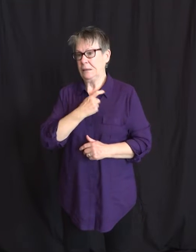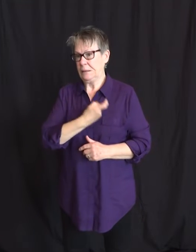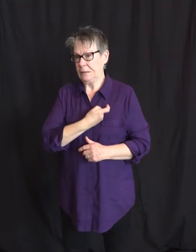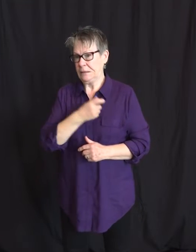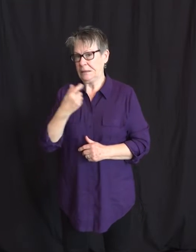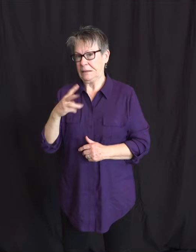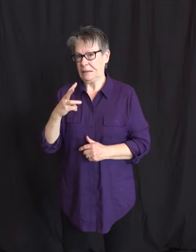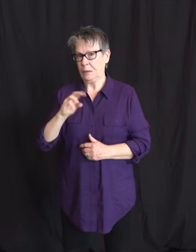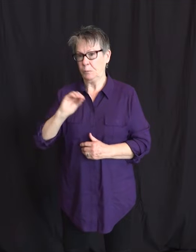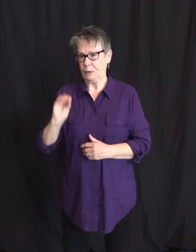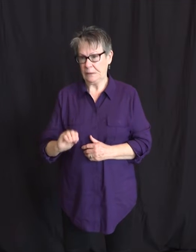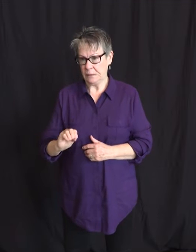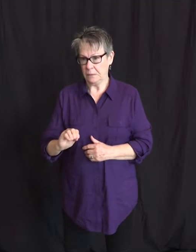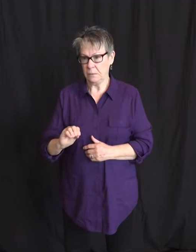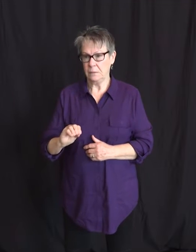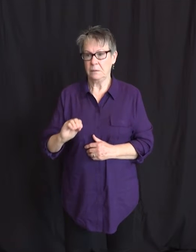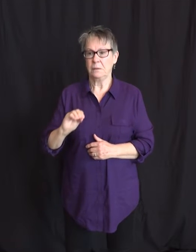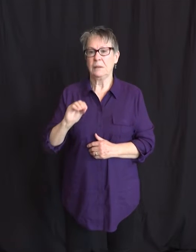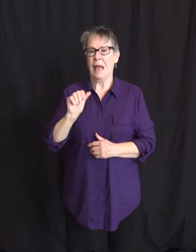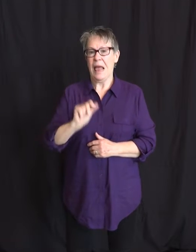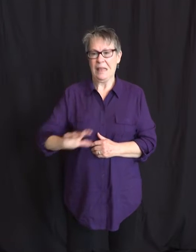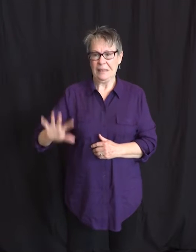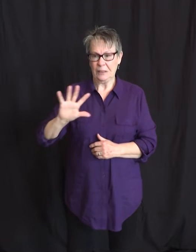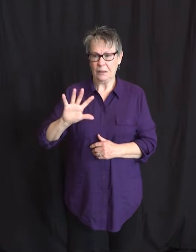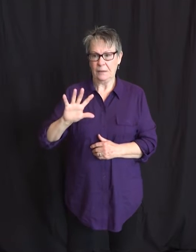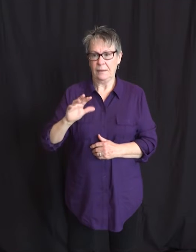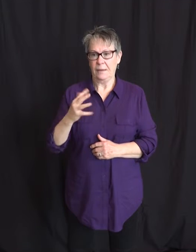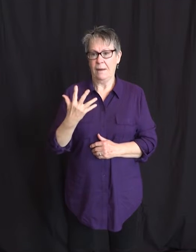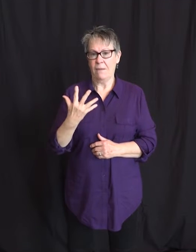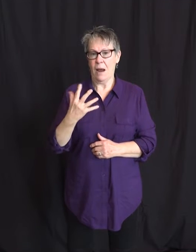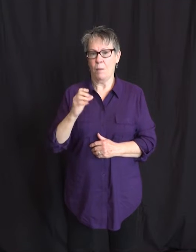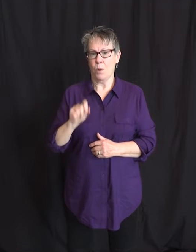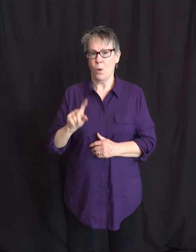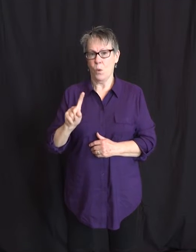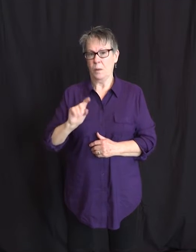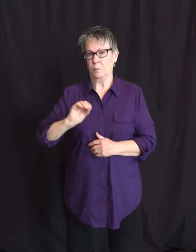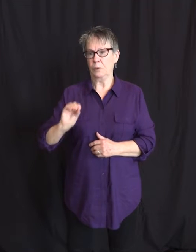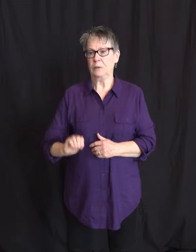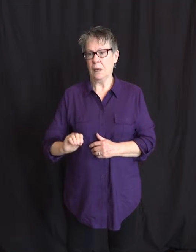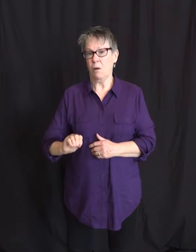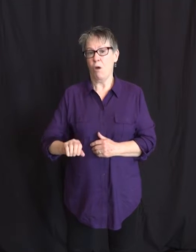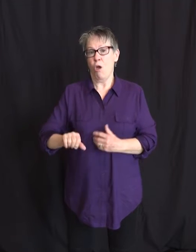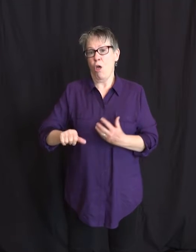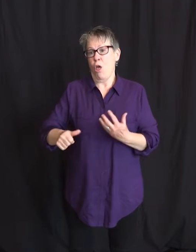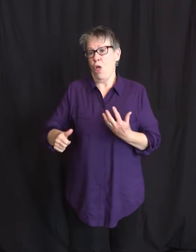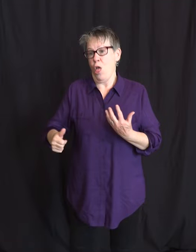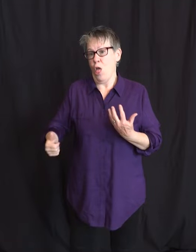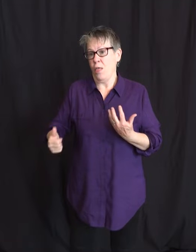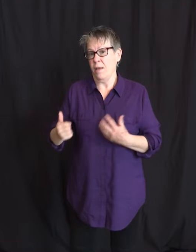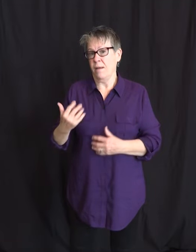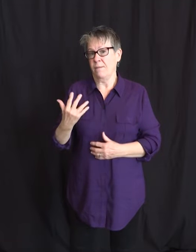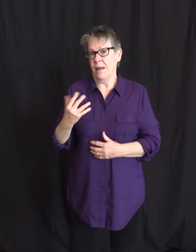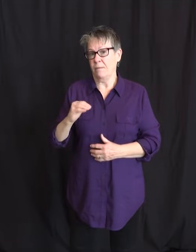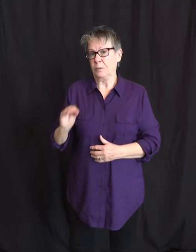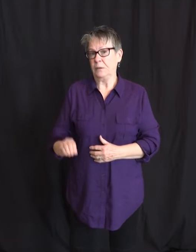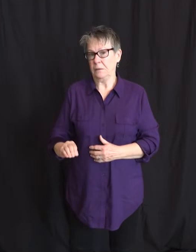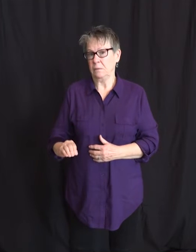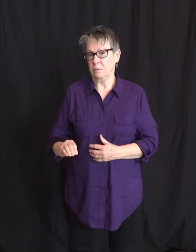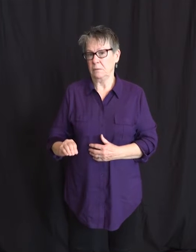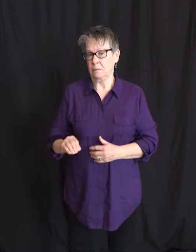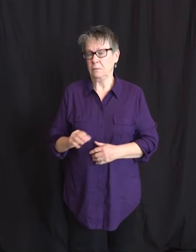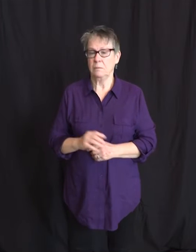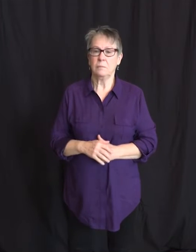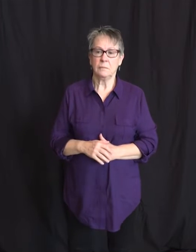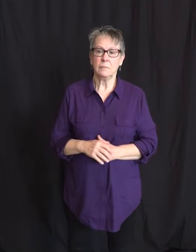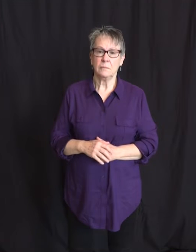16.3%, Asian, 5.1%, and other, 5%. We have also looked at